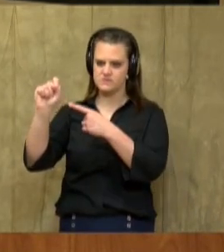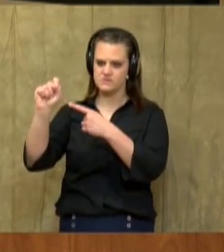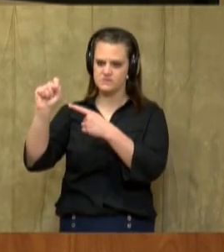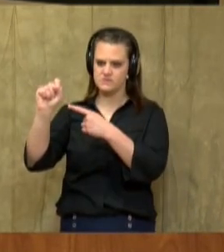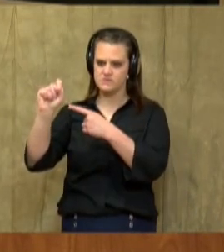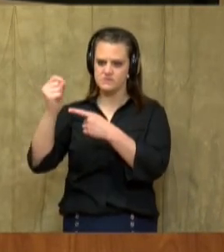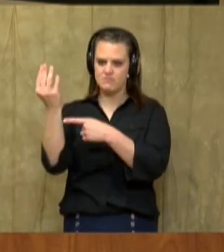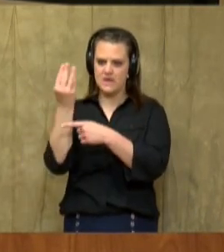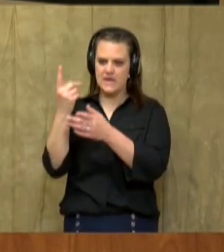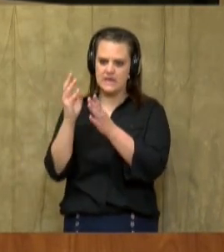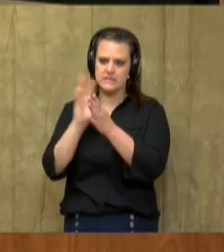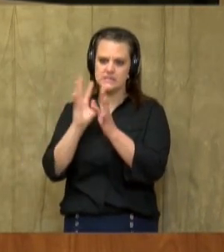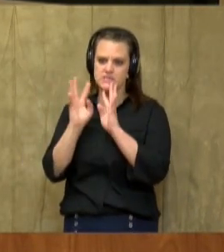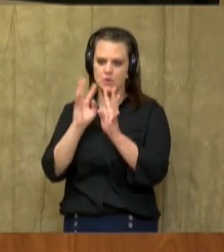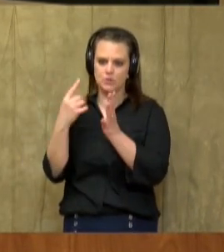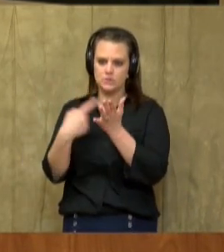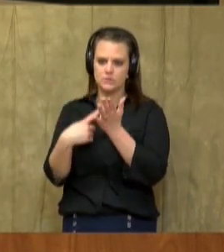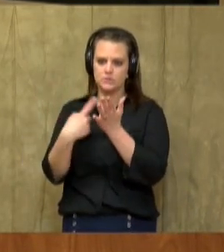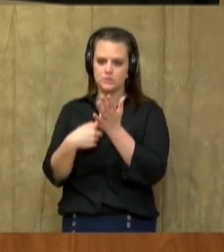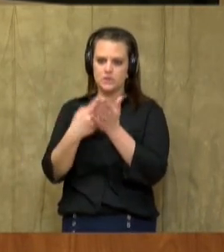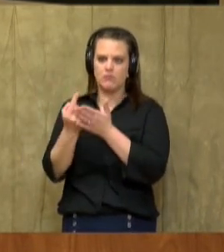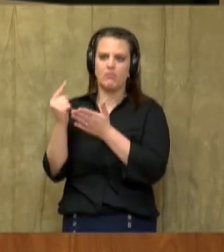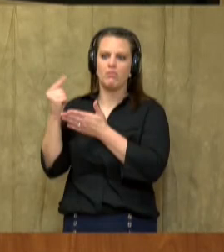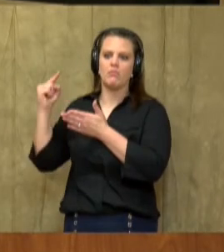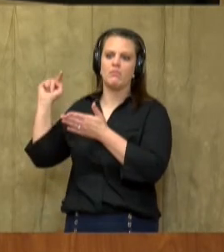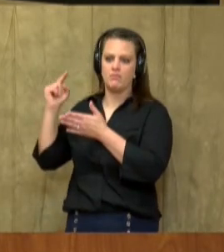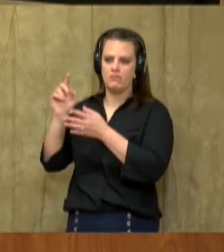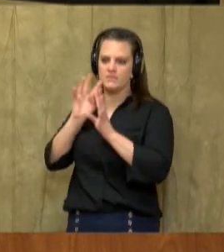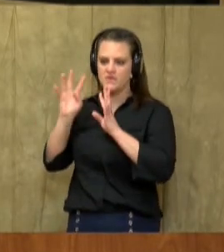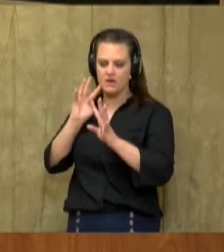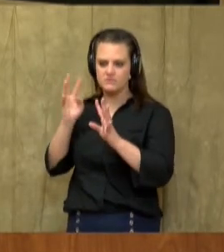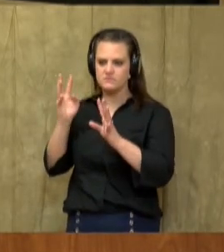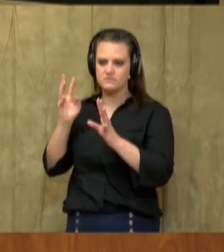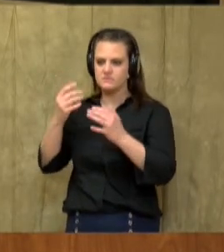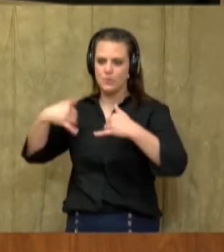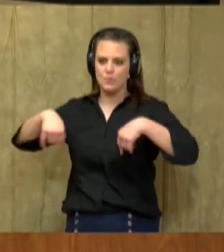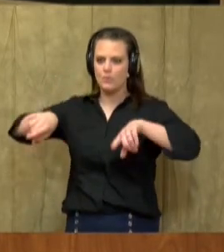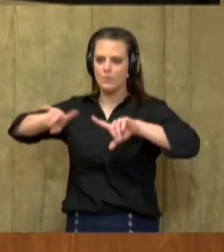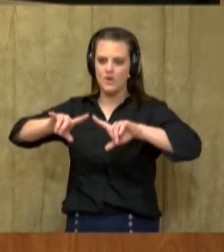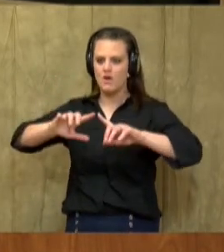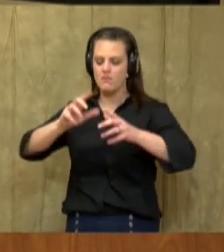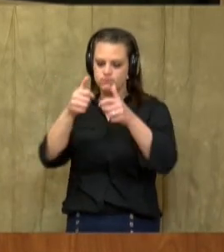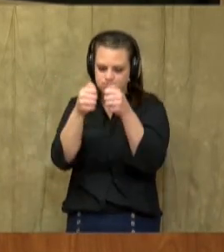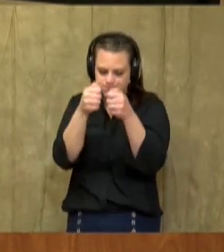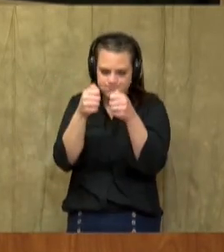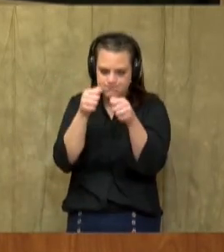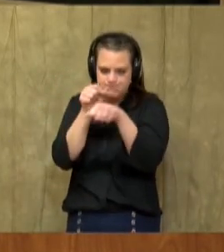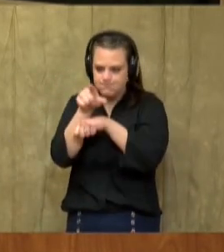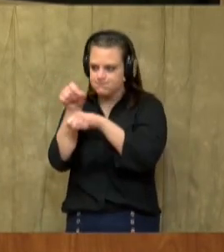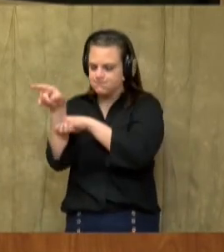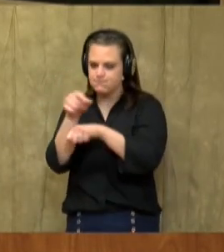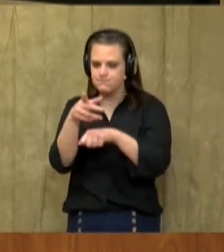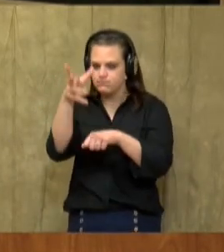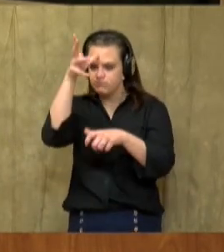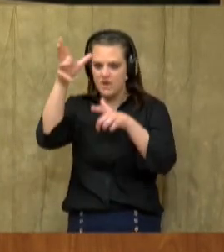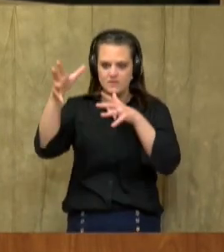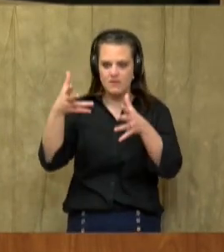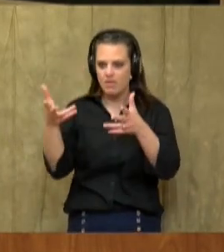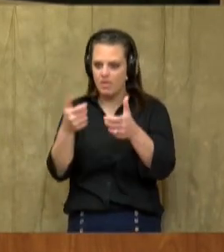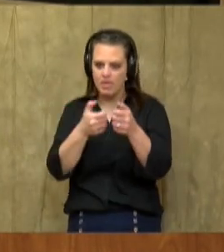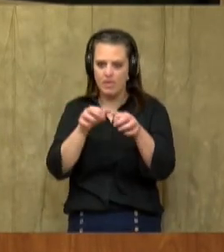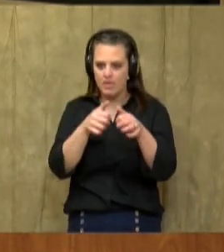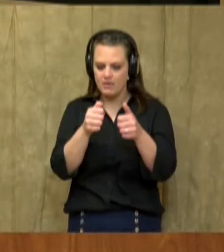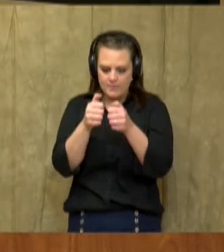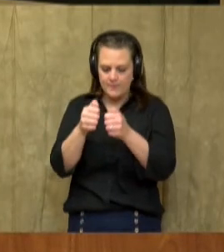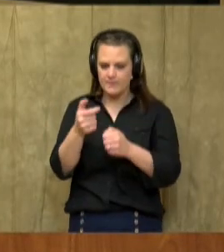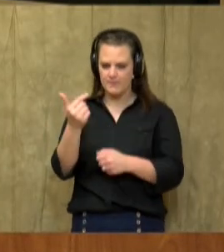We talked about it Monday. We've talked about it in weeks past. We all do it. We text our moms. We text our dads. We text